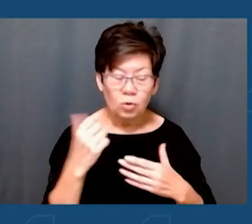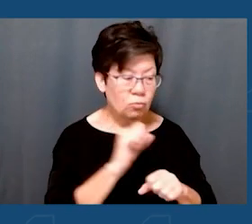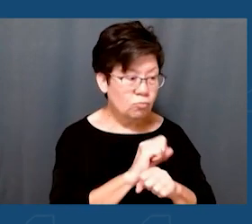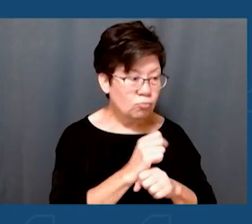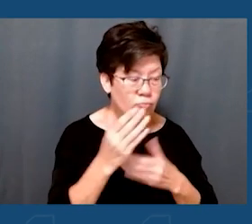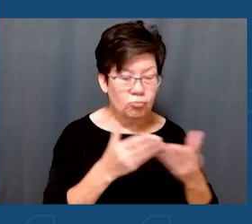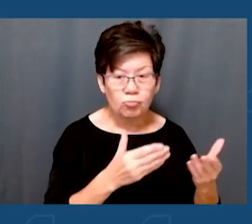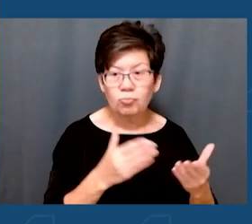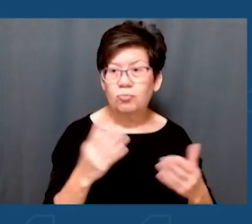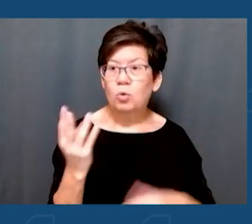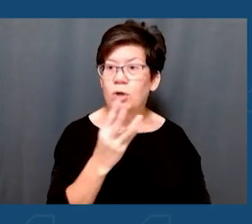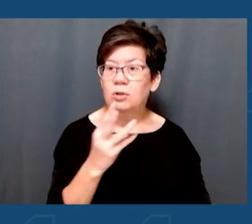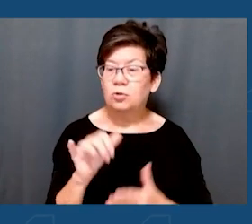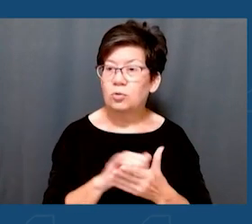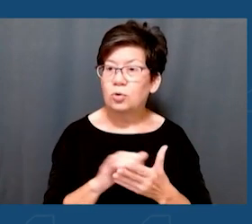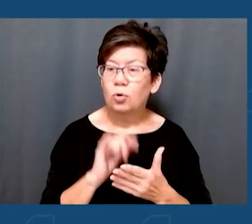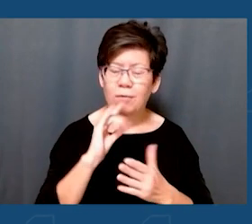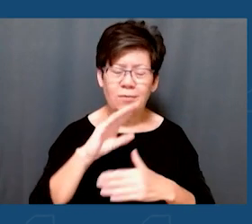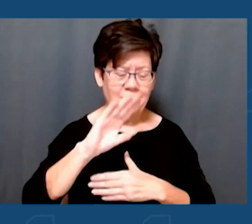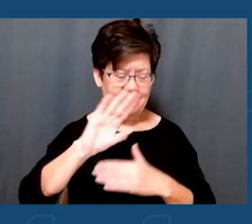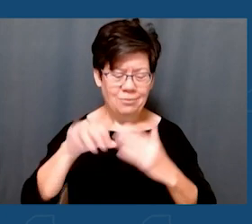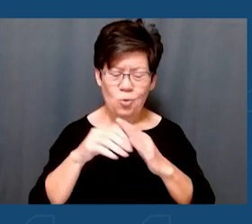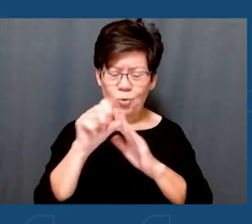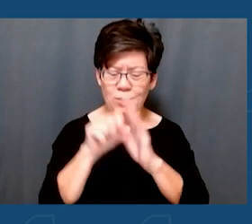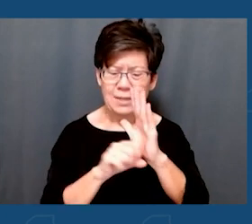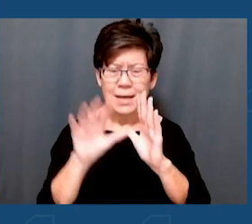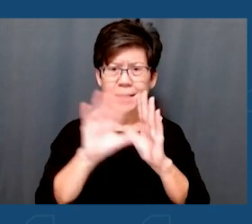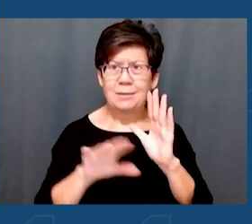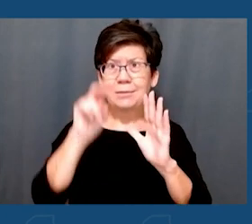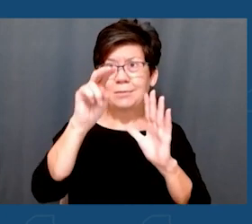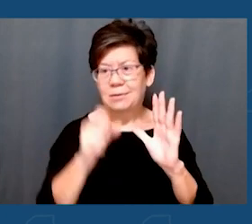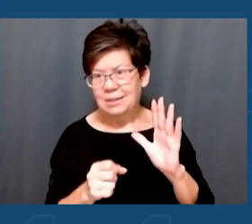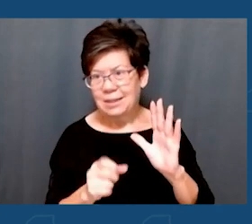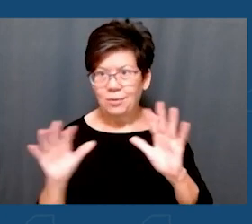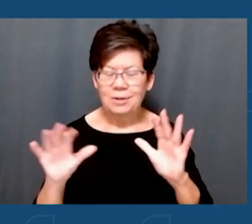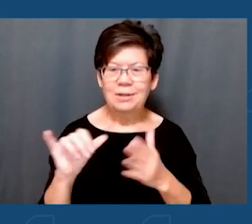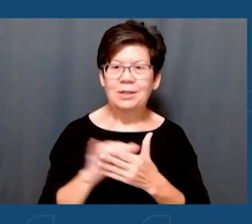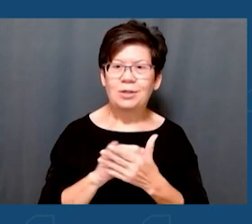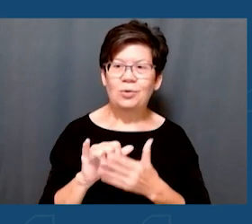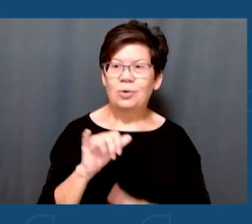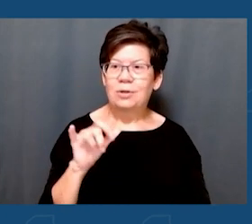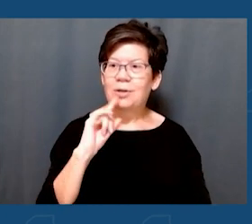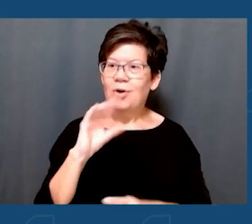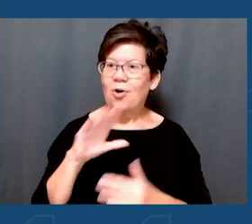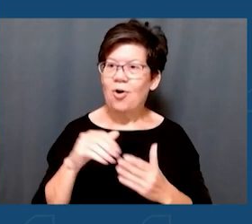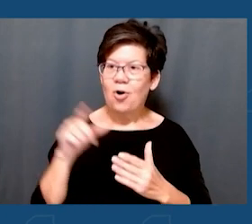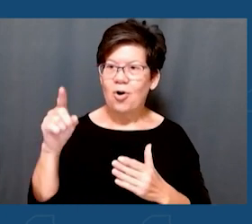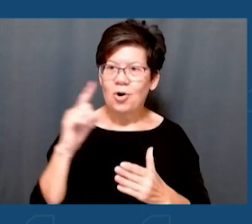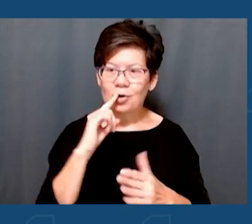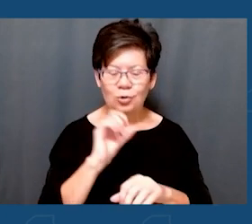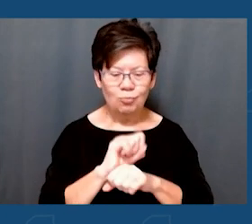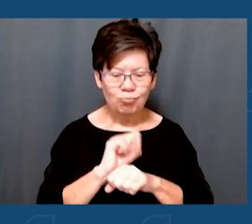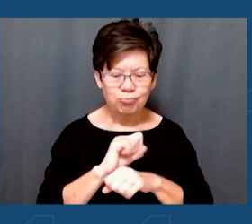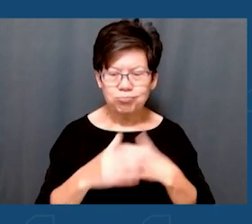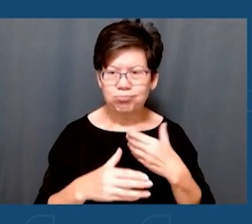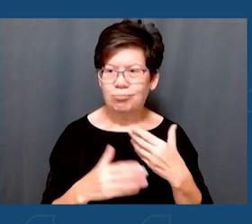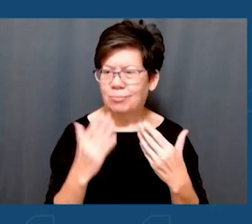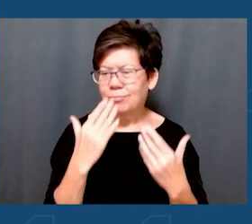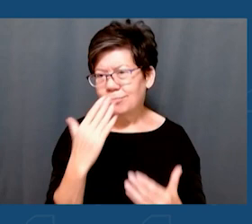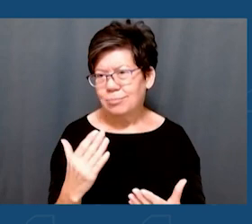for across the state, down the state, and New York State. And to all the elected